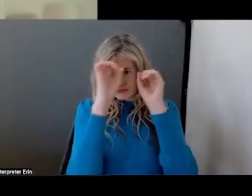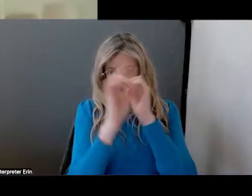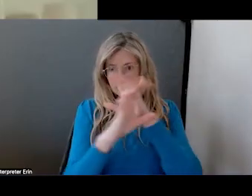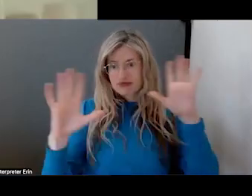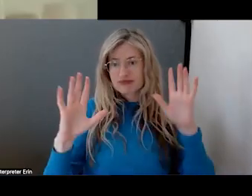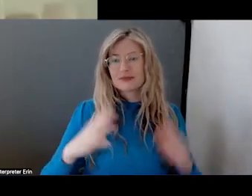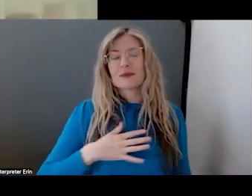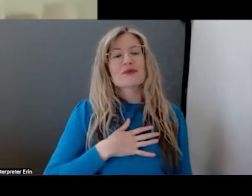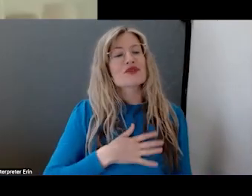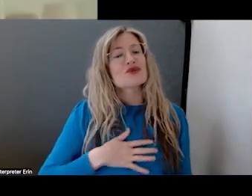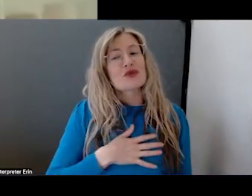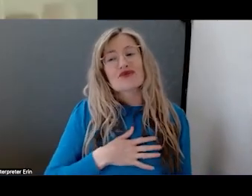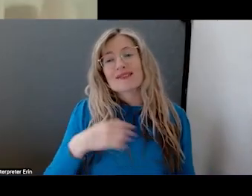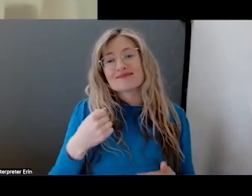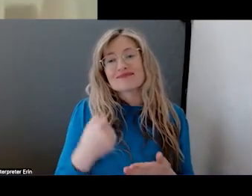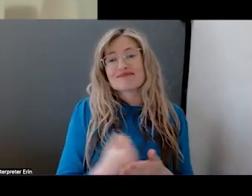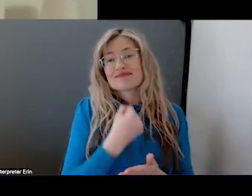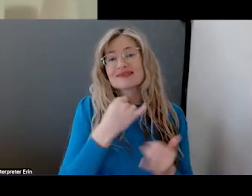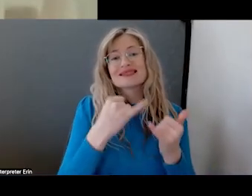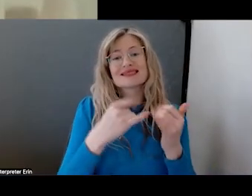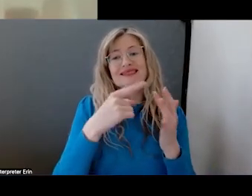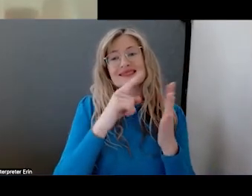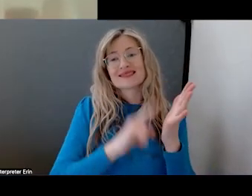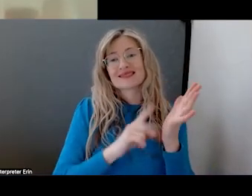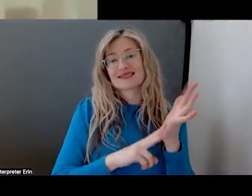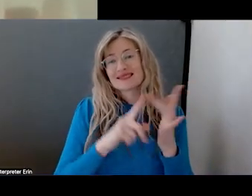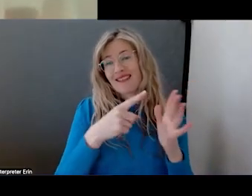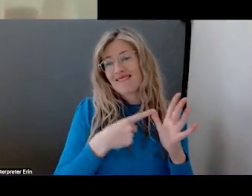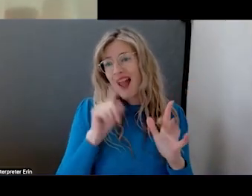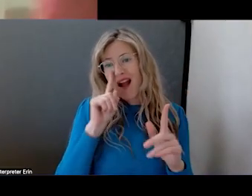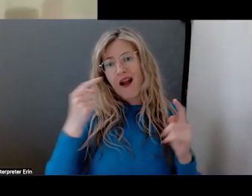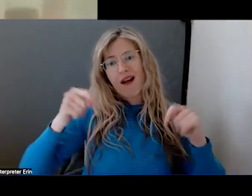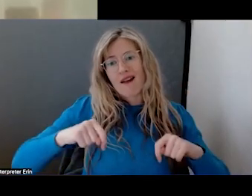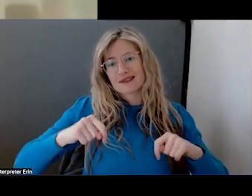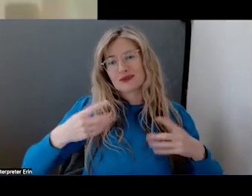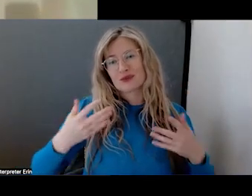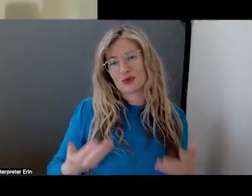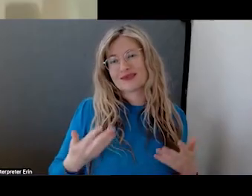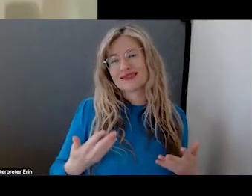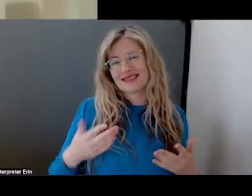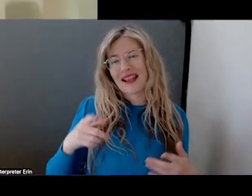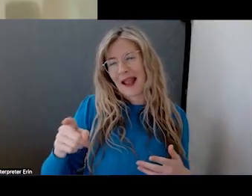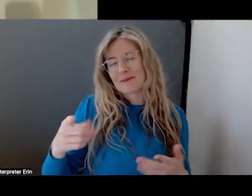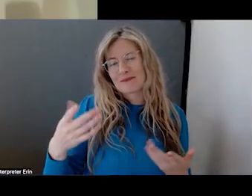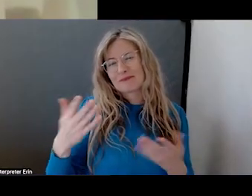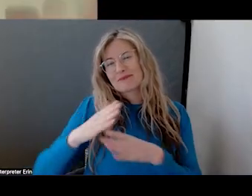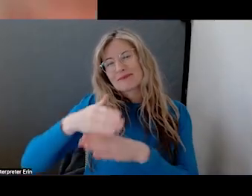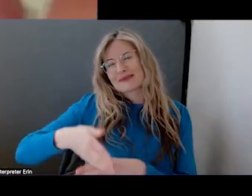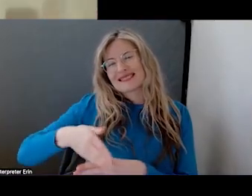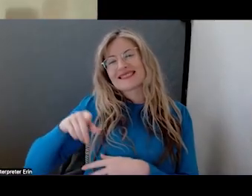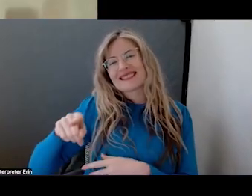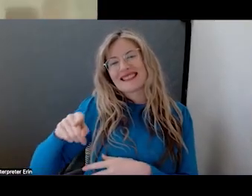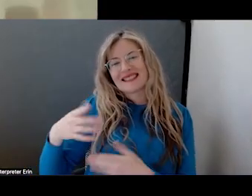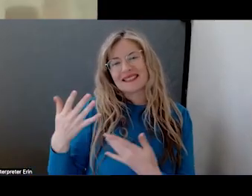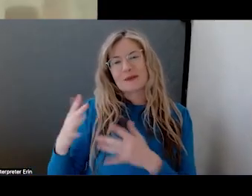that unfortunately Silvia Grabaudi could not join us this evening. Due to a prior commitment she had,